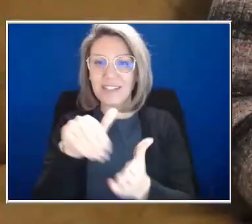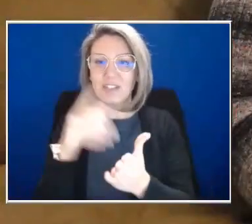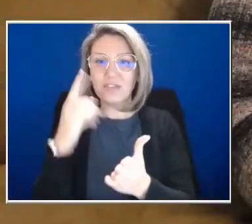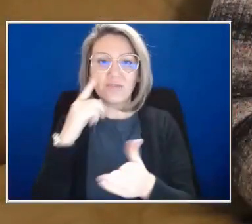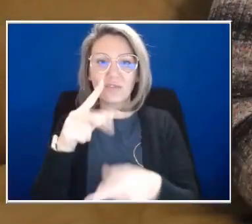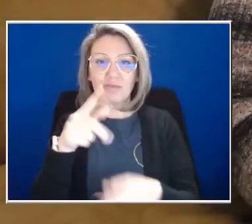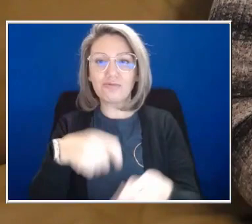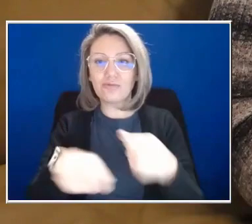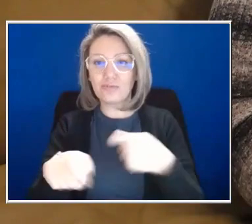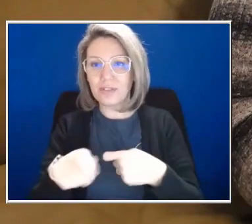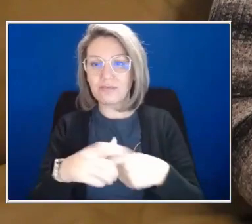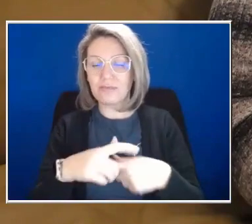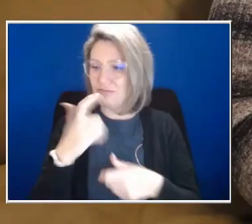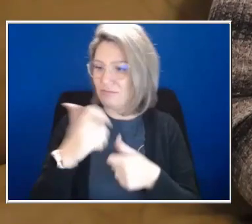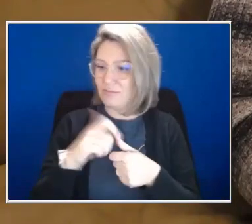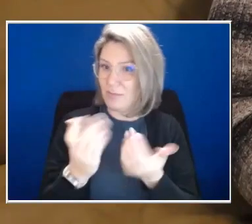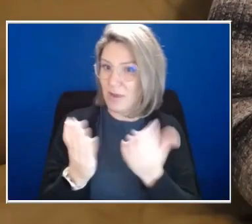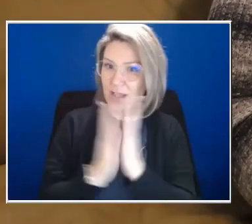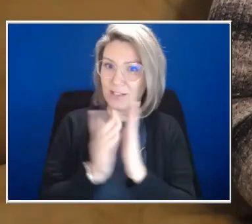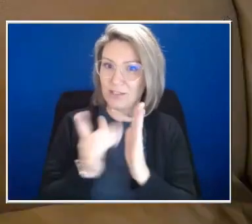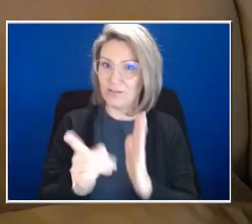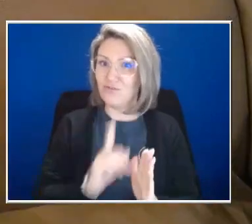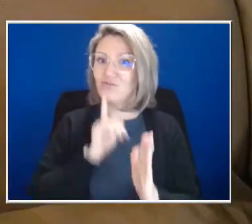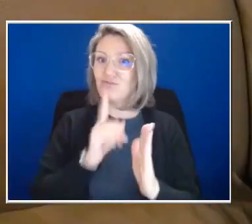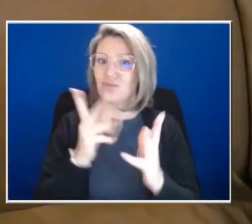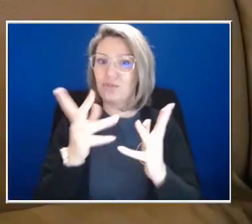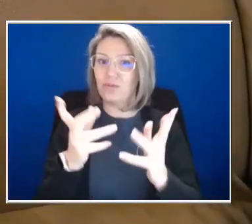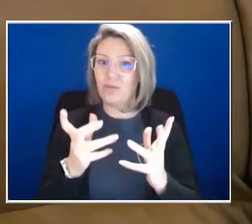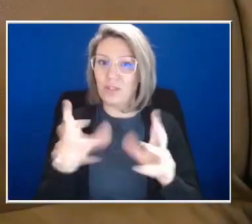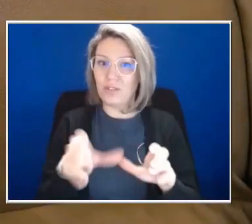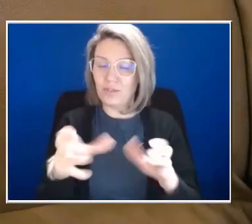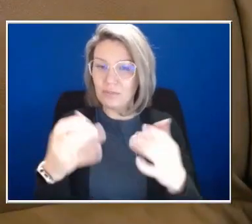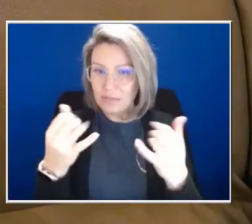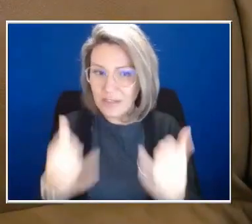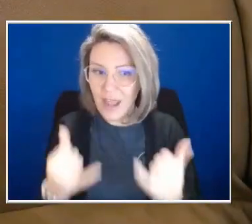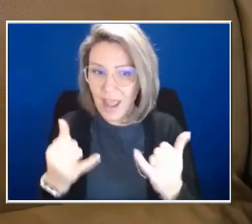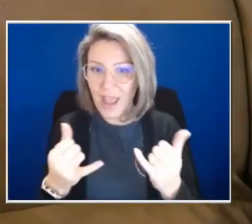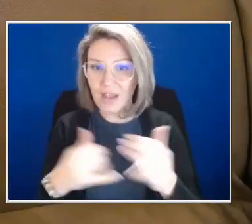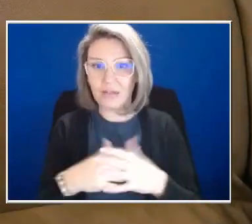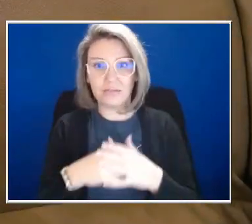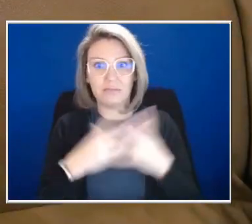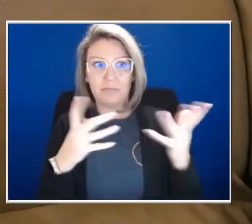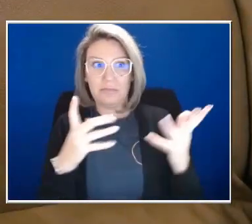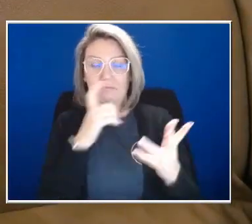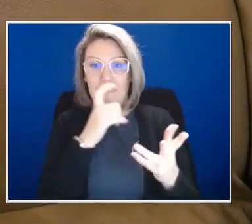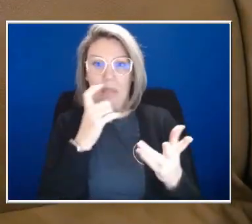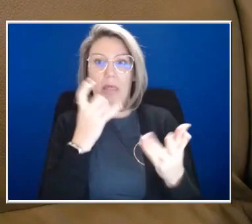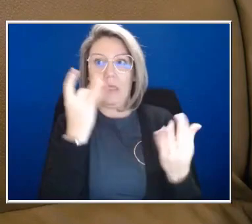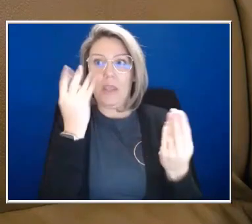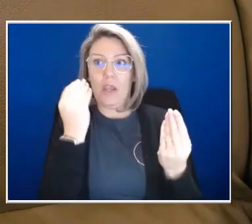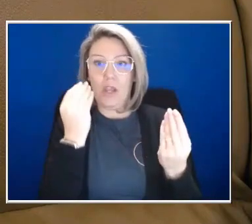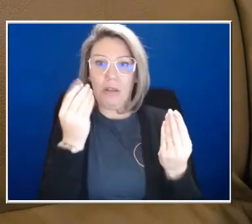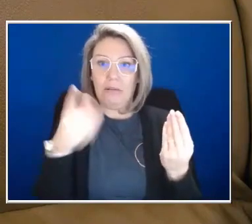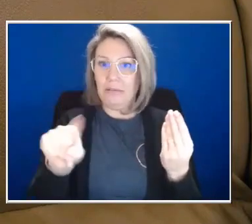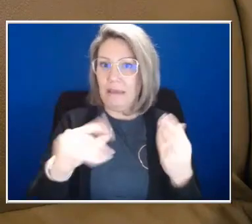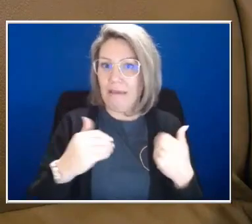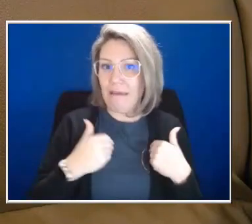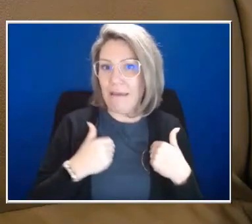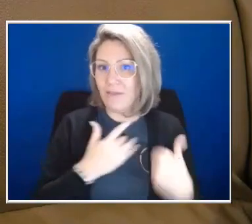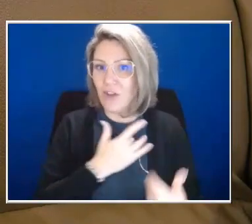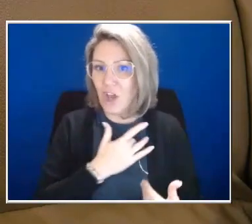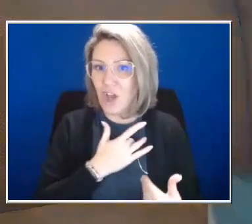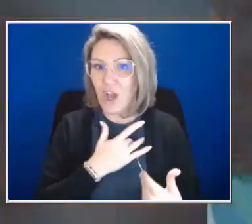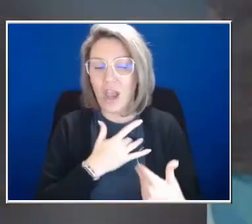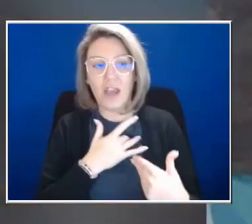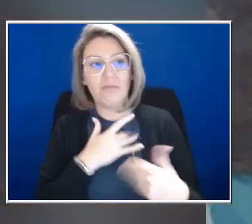remember asking her, I was like, are you sure you want to do it now? It was never even a thought to me. It was just like, they have a heart, I've been on an LVAD,